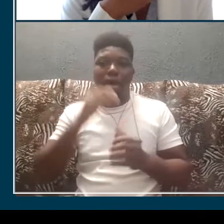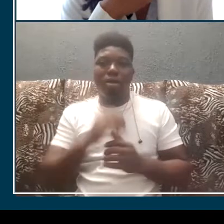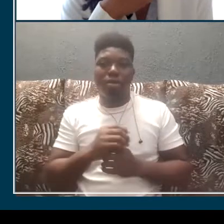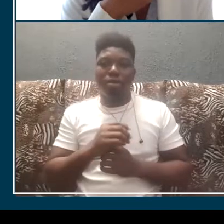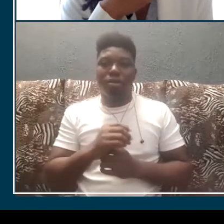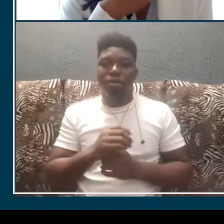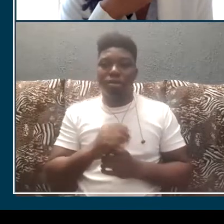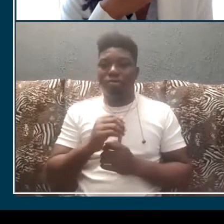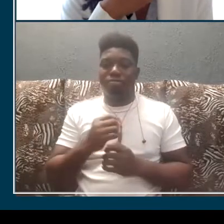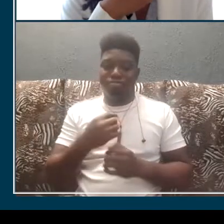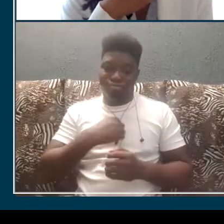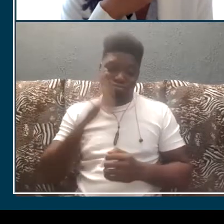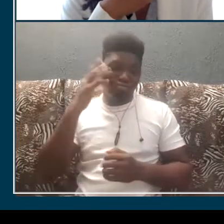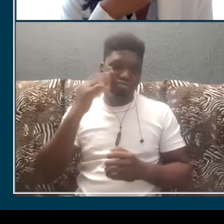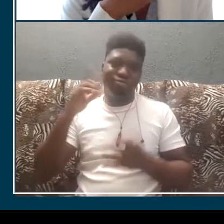well,